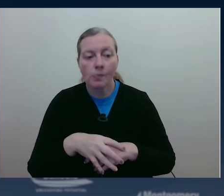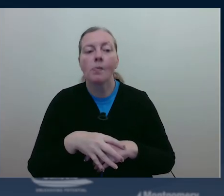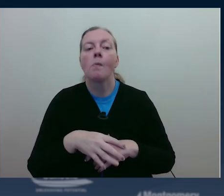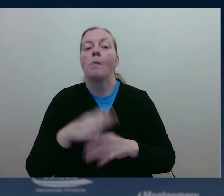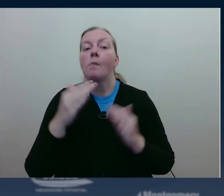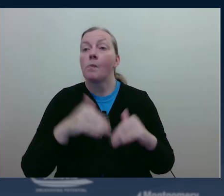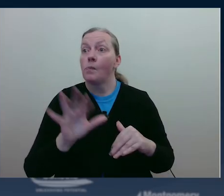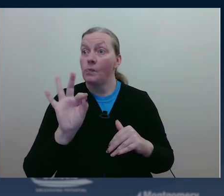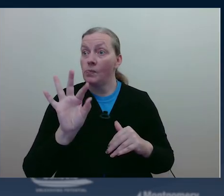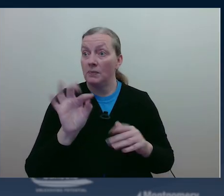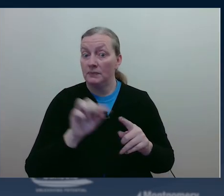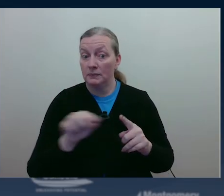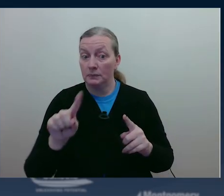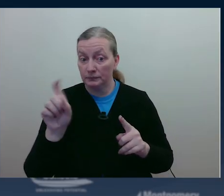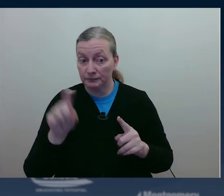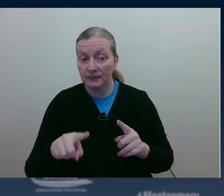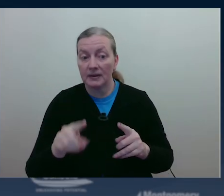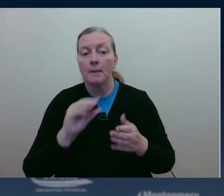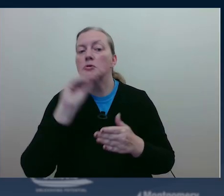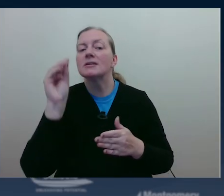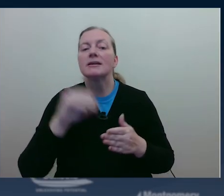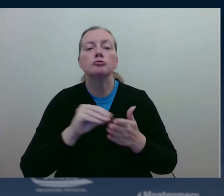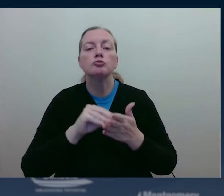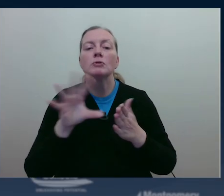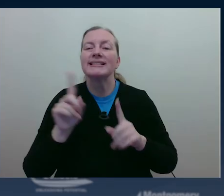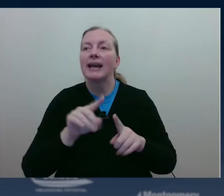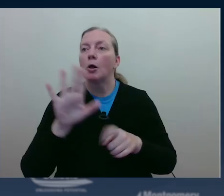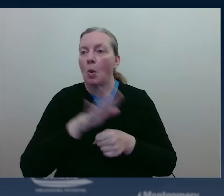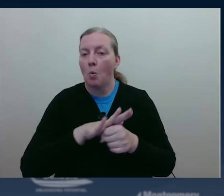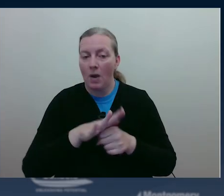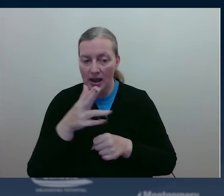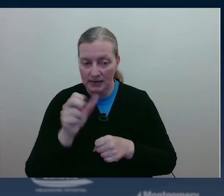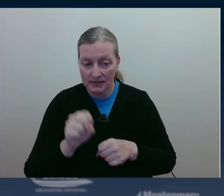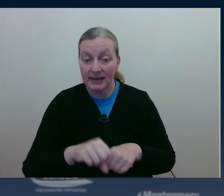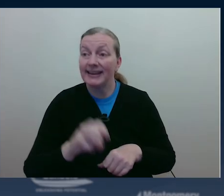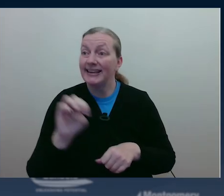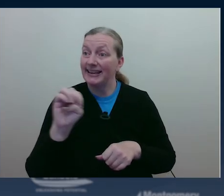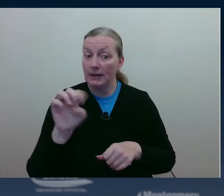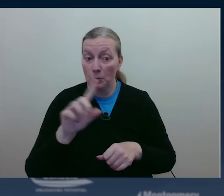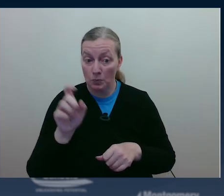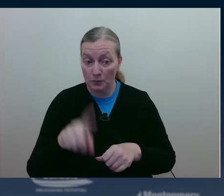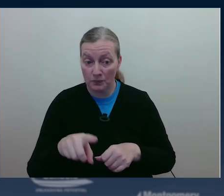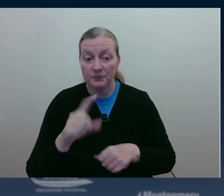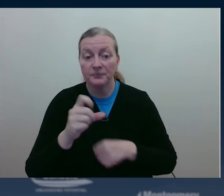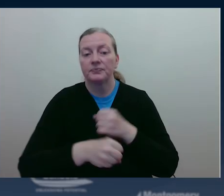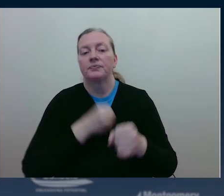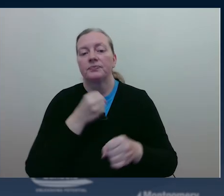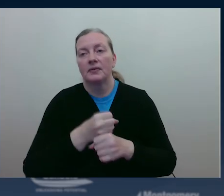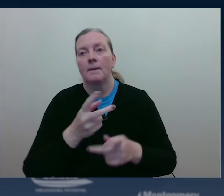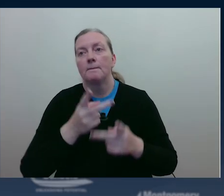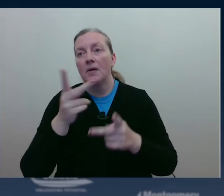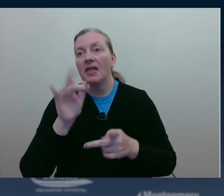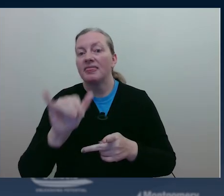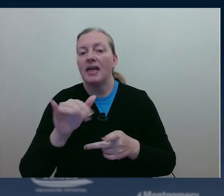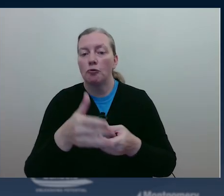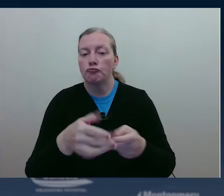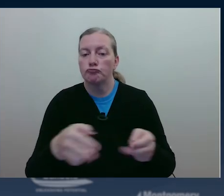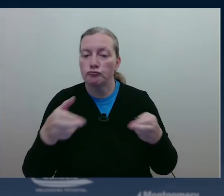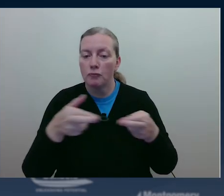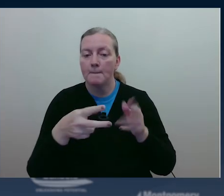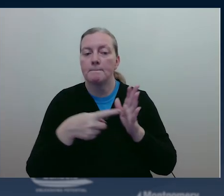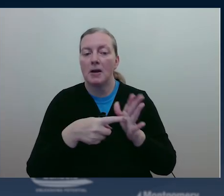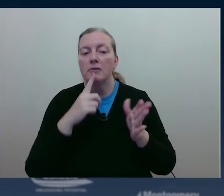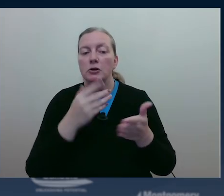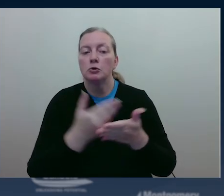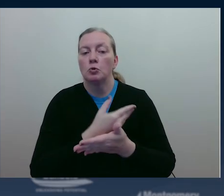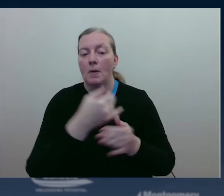school. E is the year the proposed regional model and new boundaries for 50 secondary schools